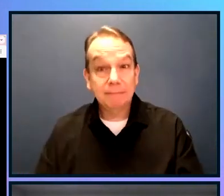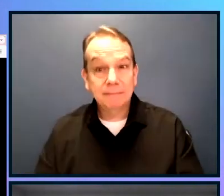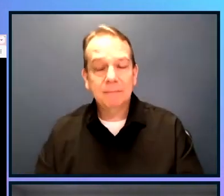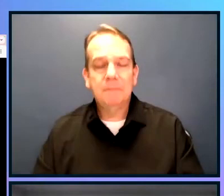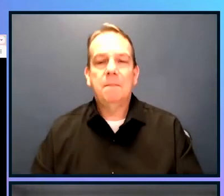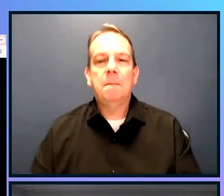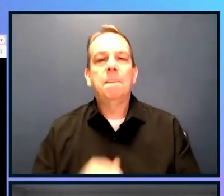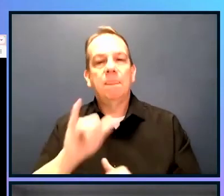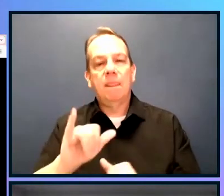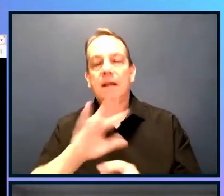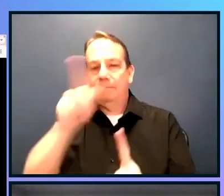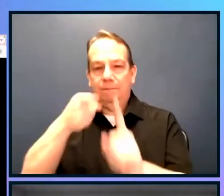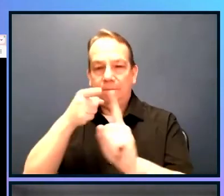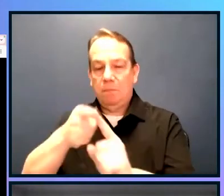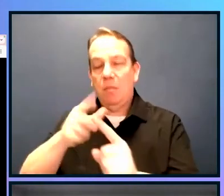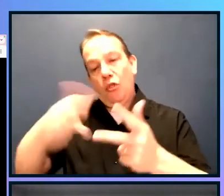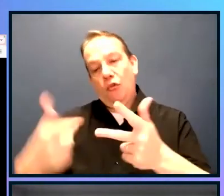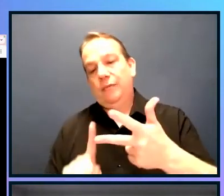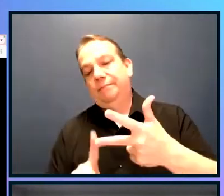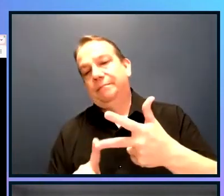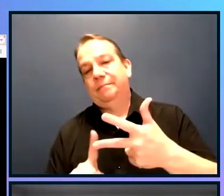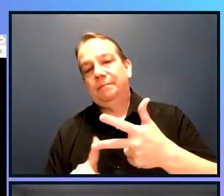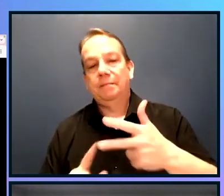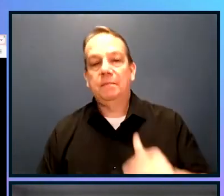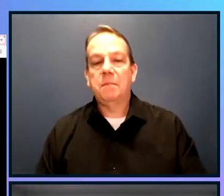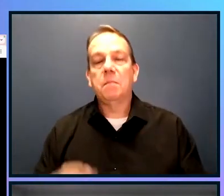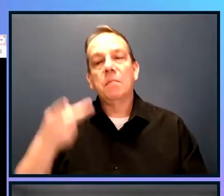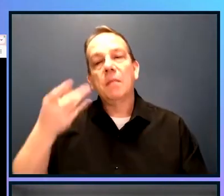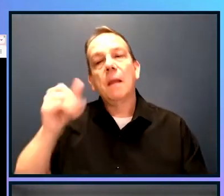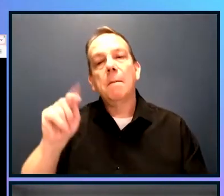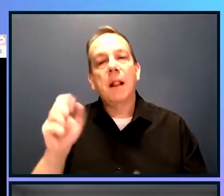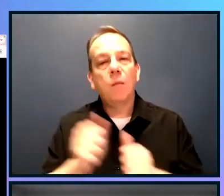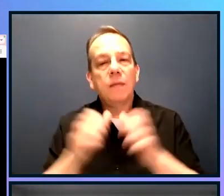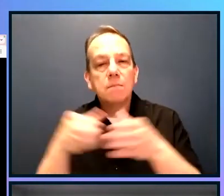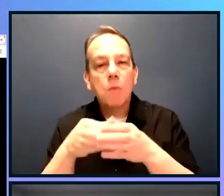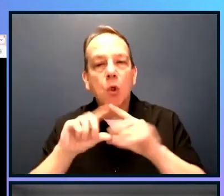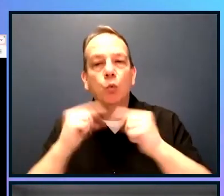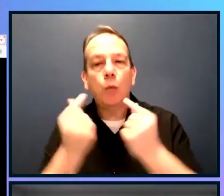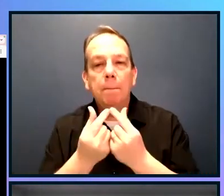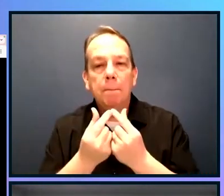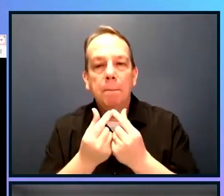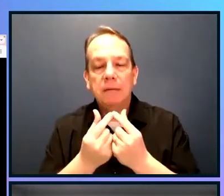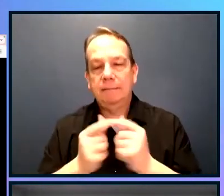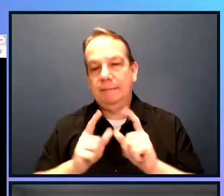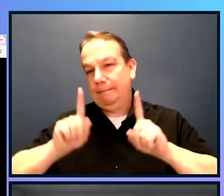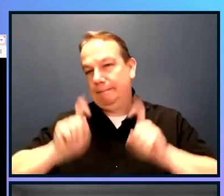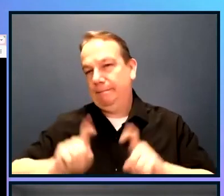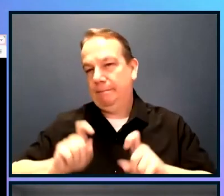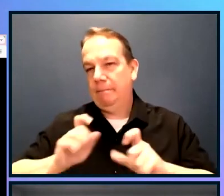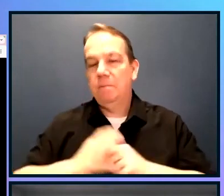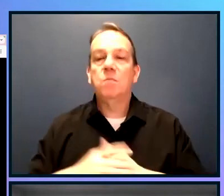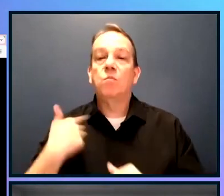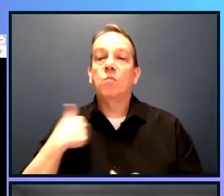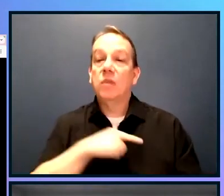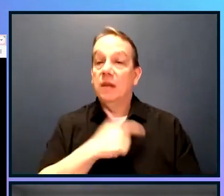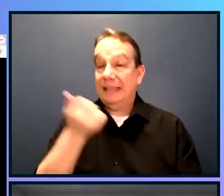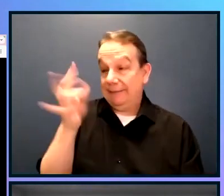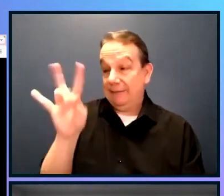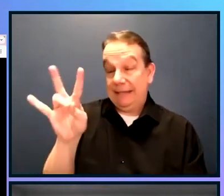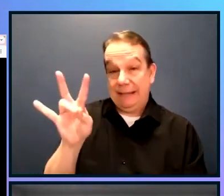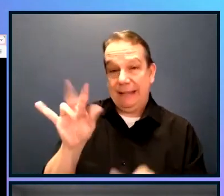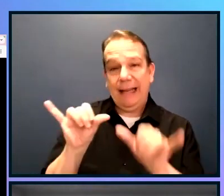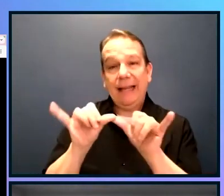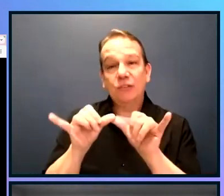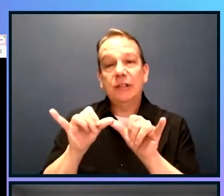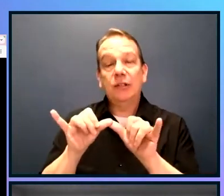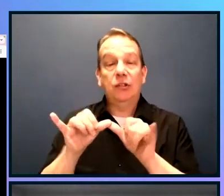That brings us to our third takeaway, which is pilot with a small group. We started with 17 engineering champions, and now